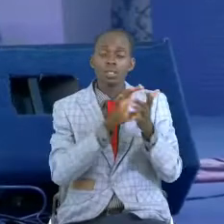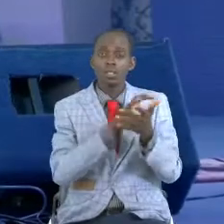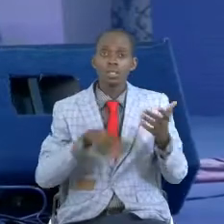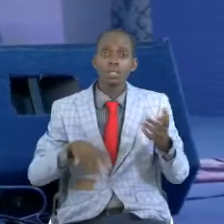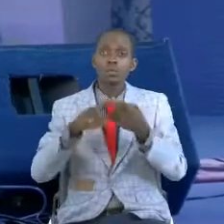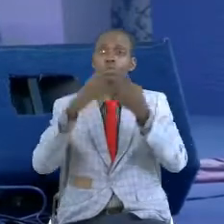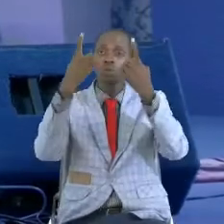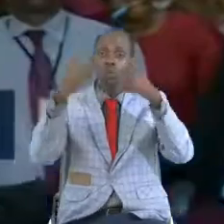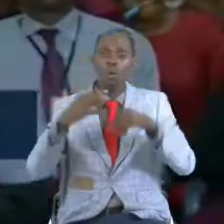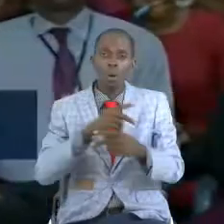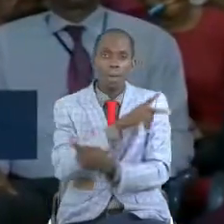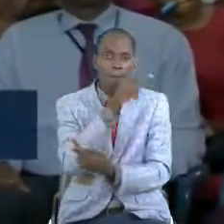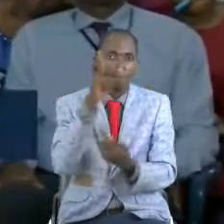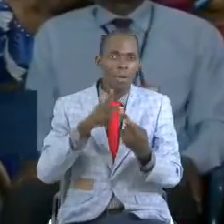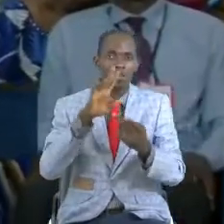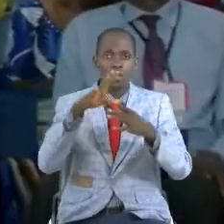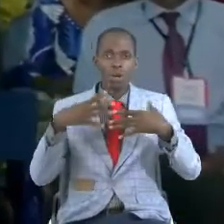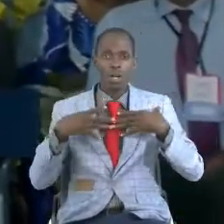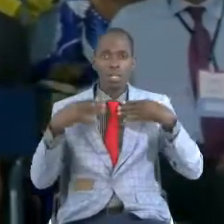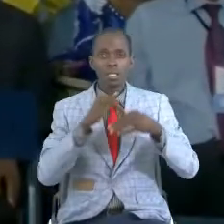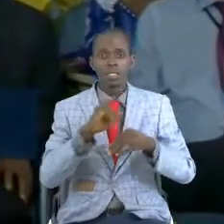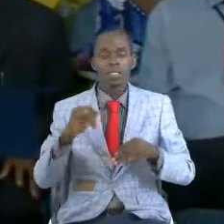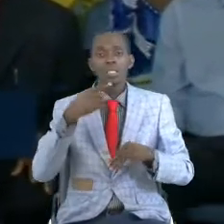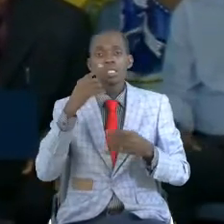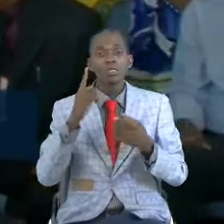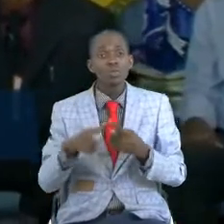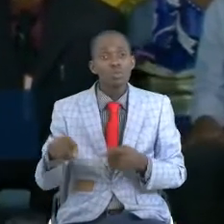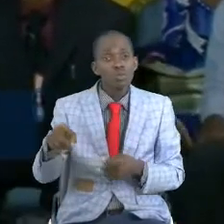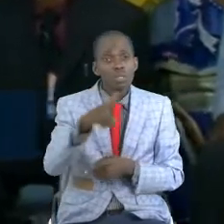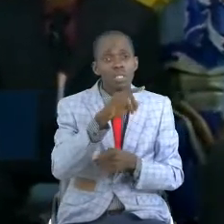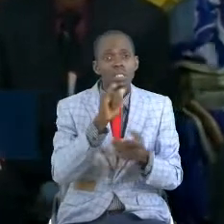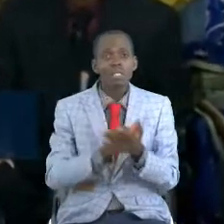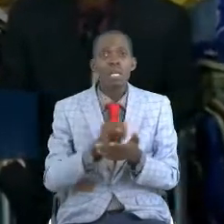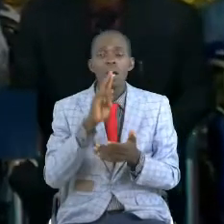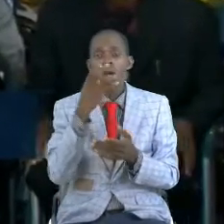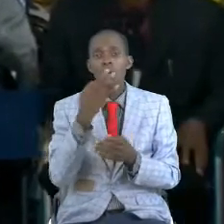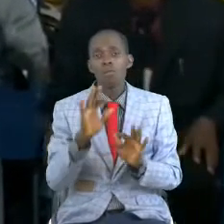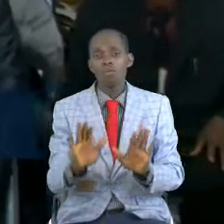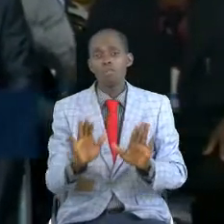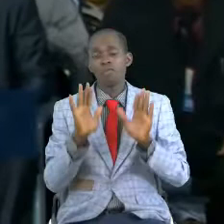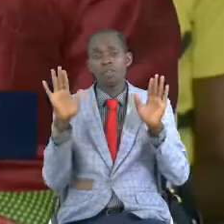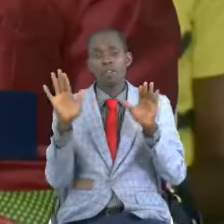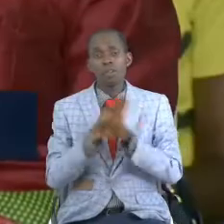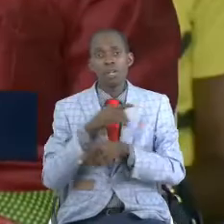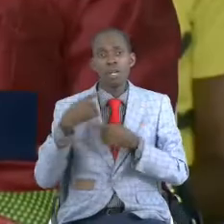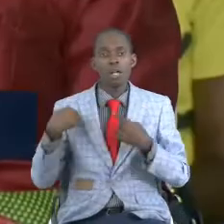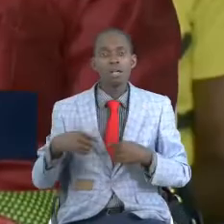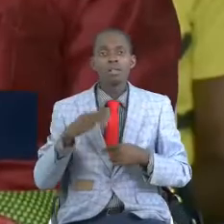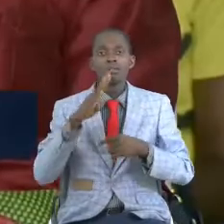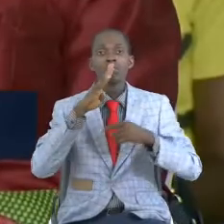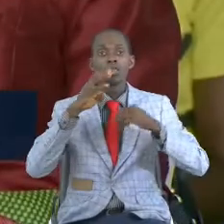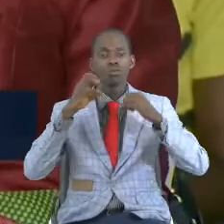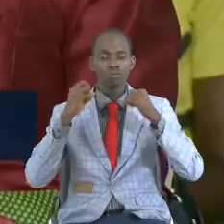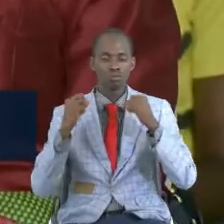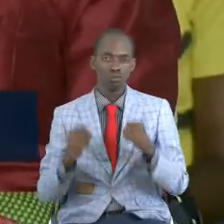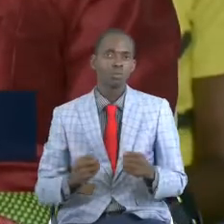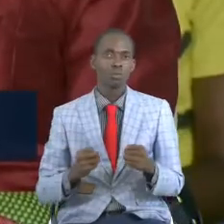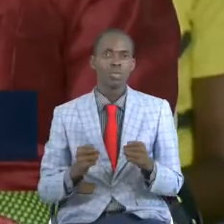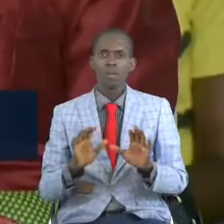your healing. Say to them that of a fearful heart, be strong. Fear